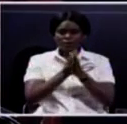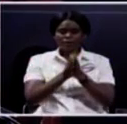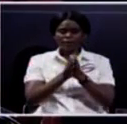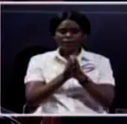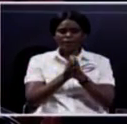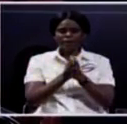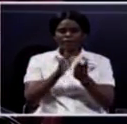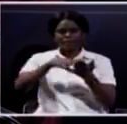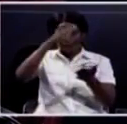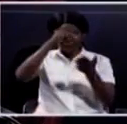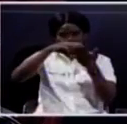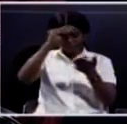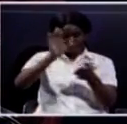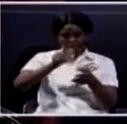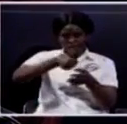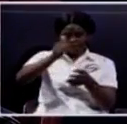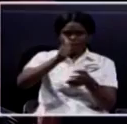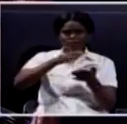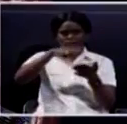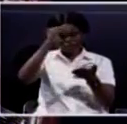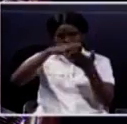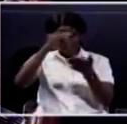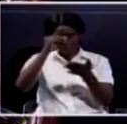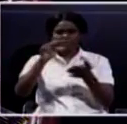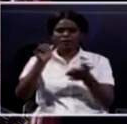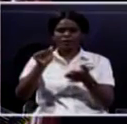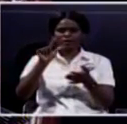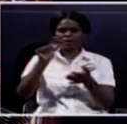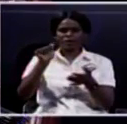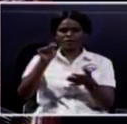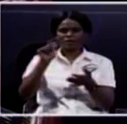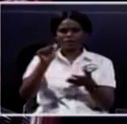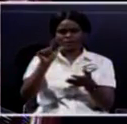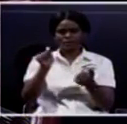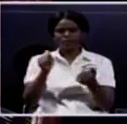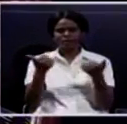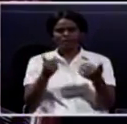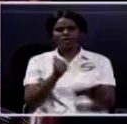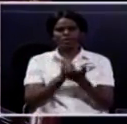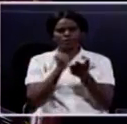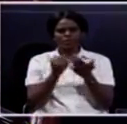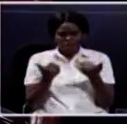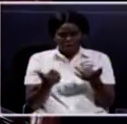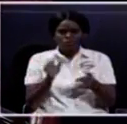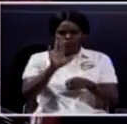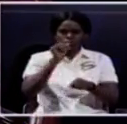Mississippi River yourself. You learned about the Atlas Mountain. How is it helping you in this job that you are doing